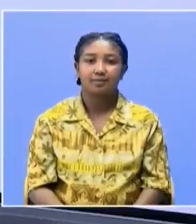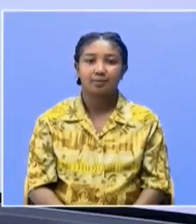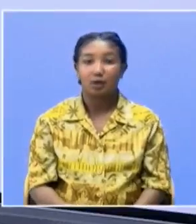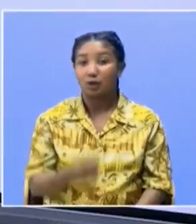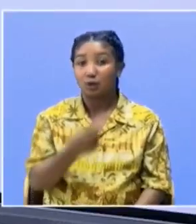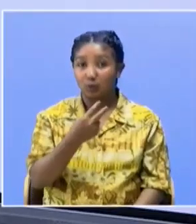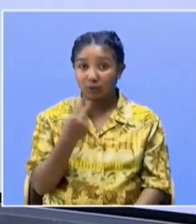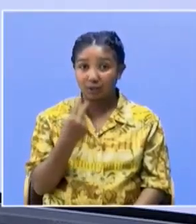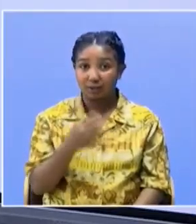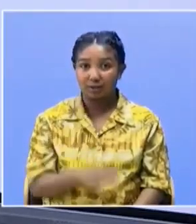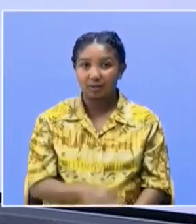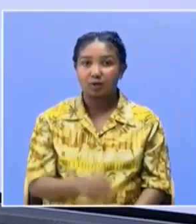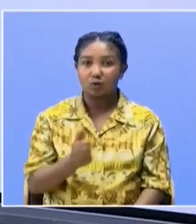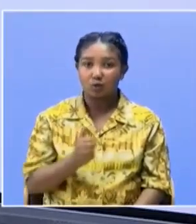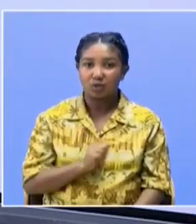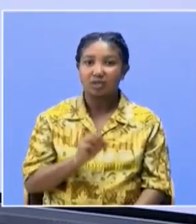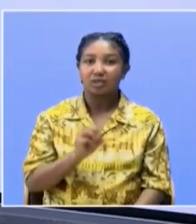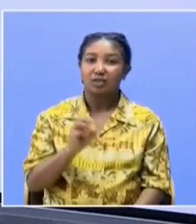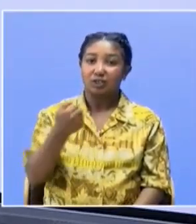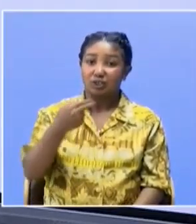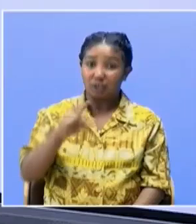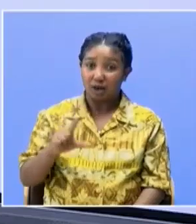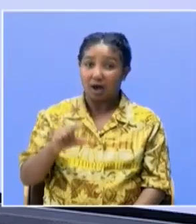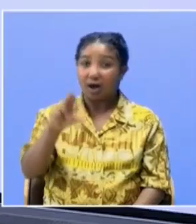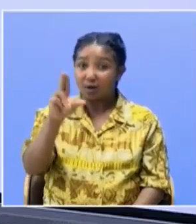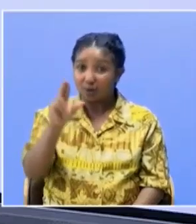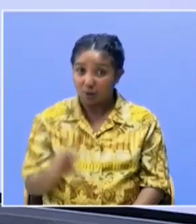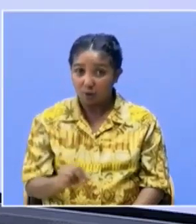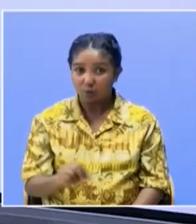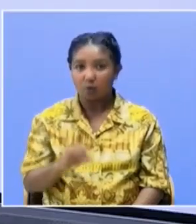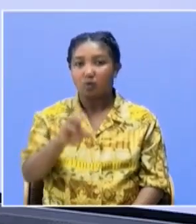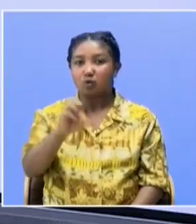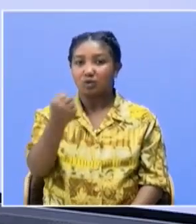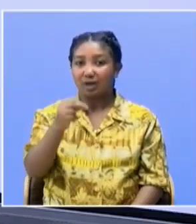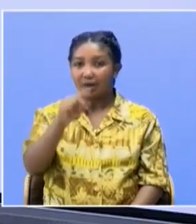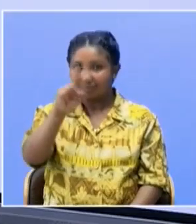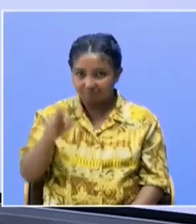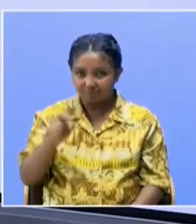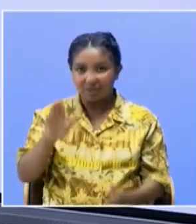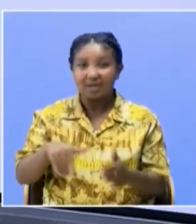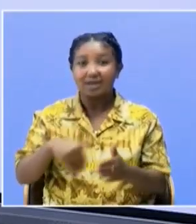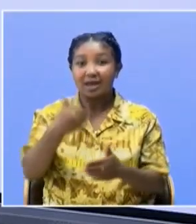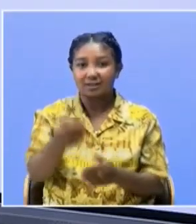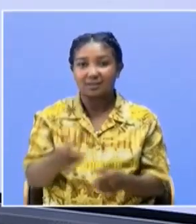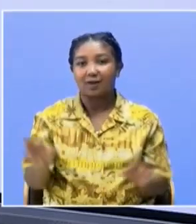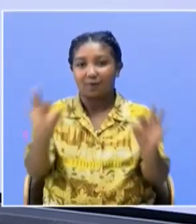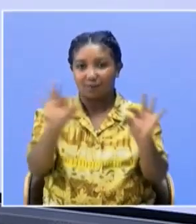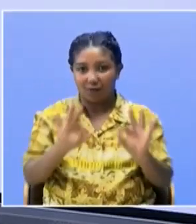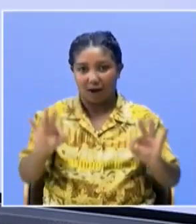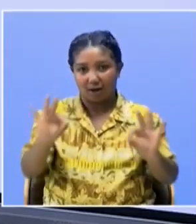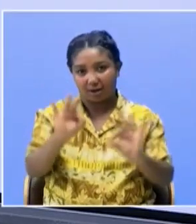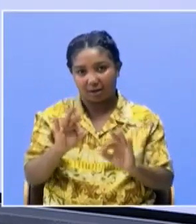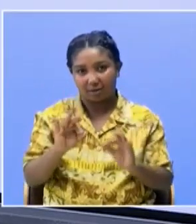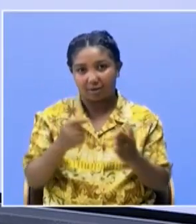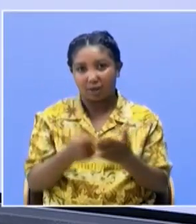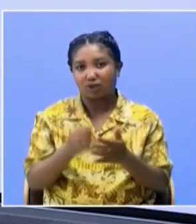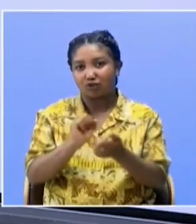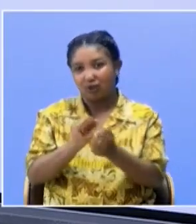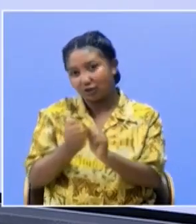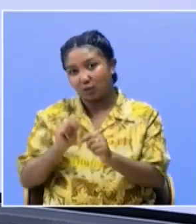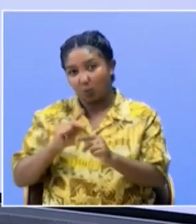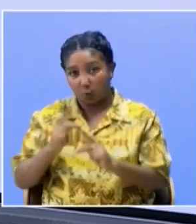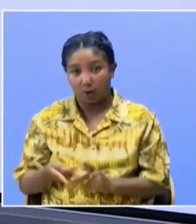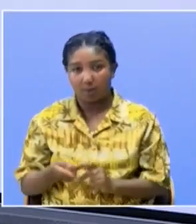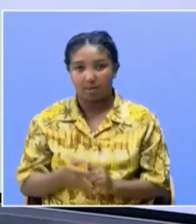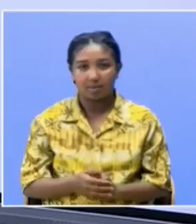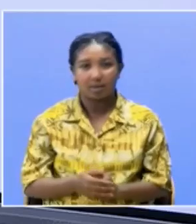Look, we shall not or we shan't play next Friday. Yes, that means there is a change in program.